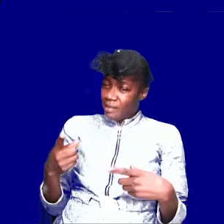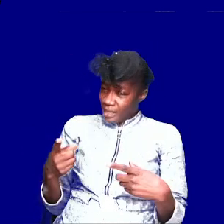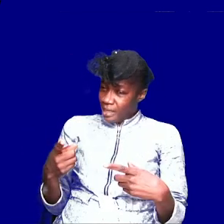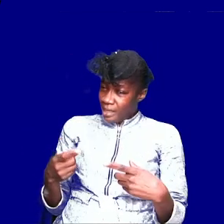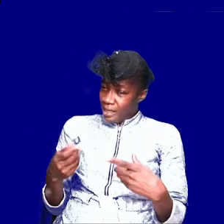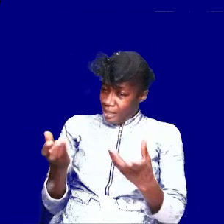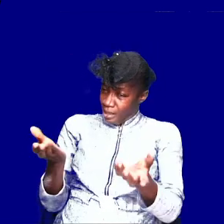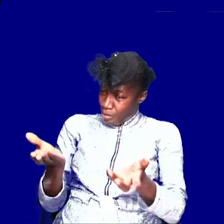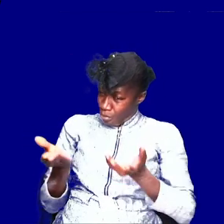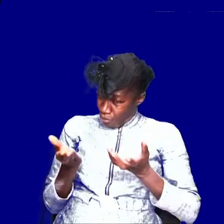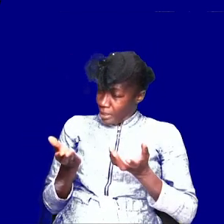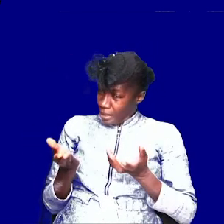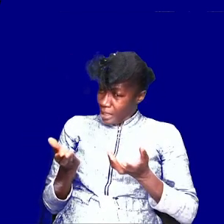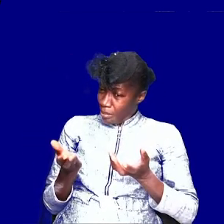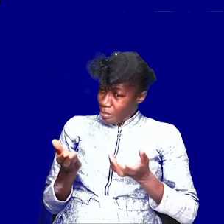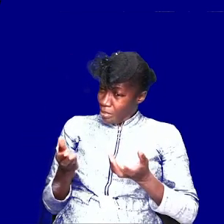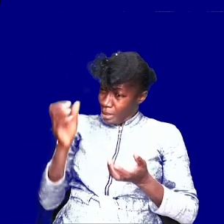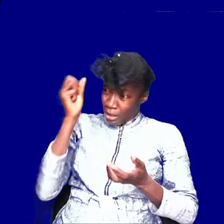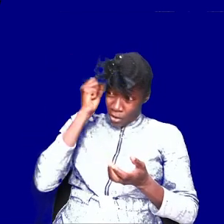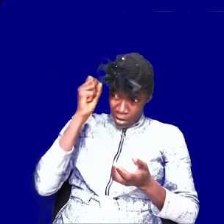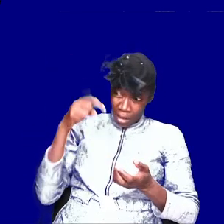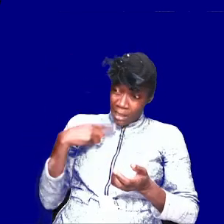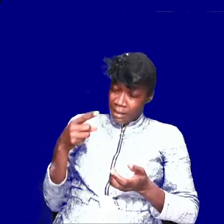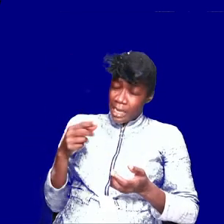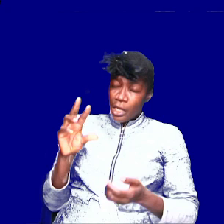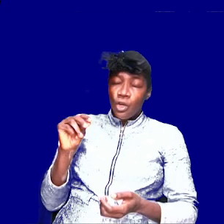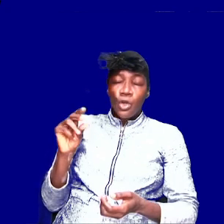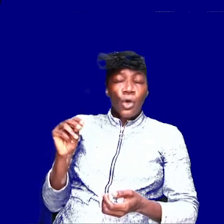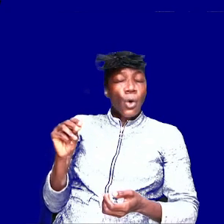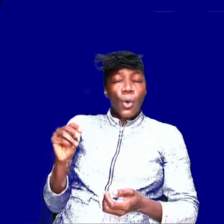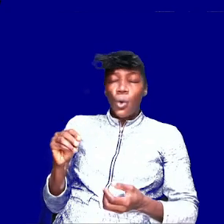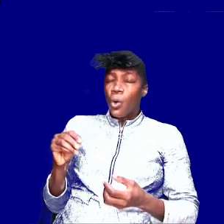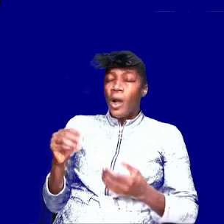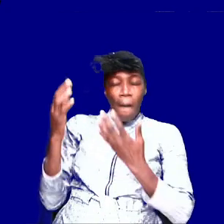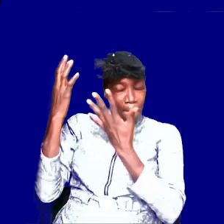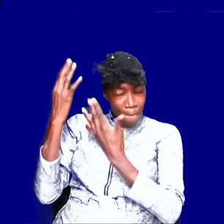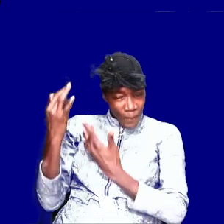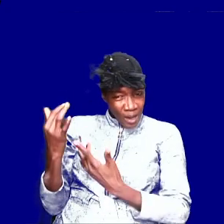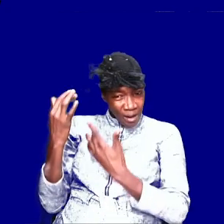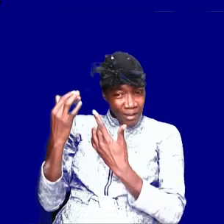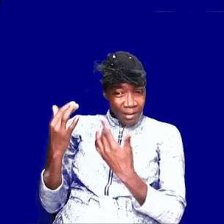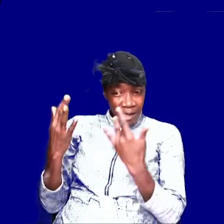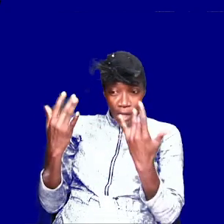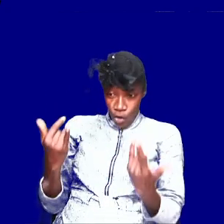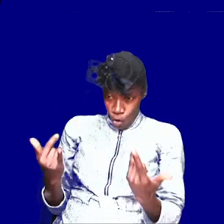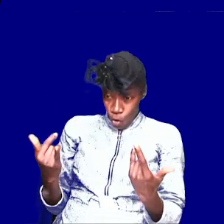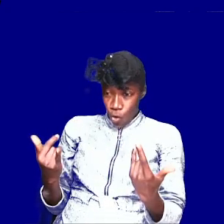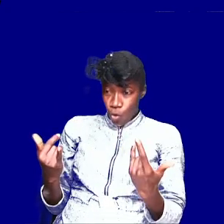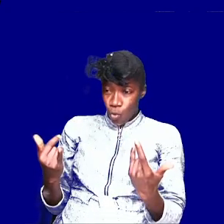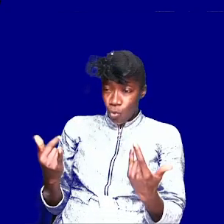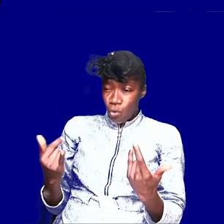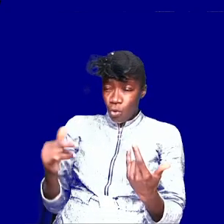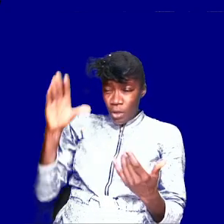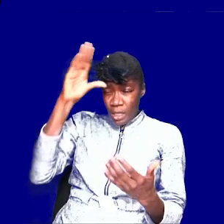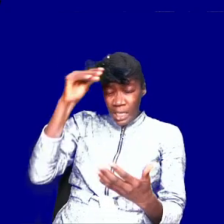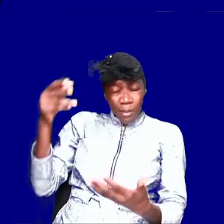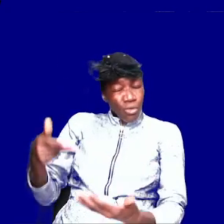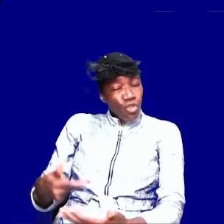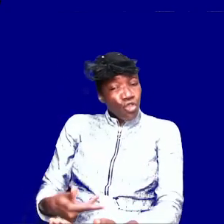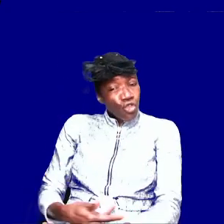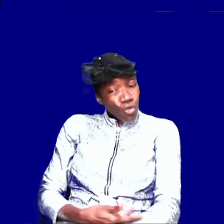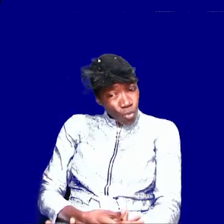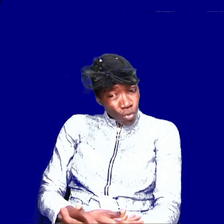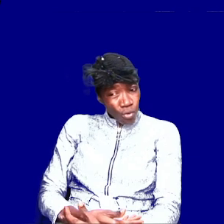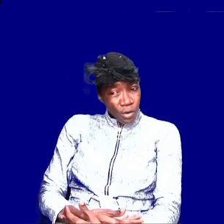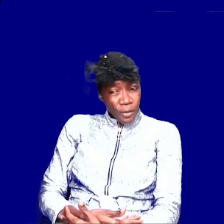come. And he said, no. Exercise mercy. But at this point, his son,